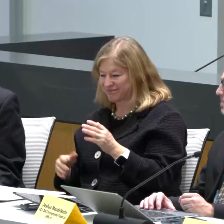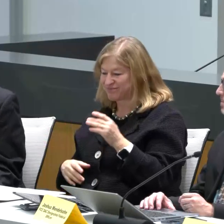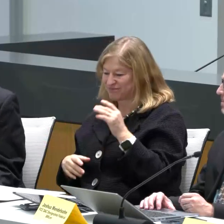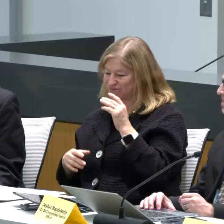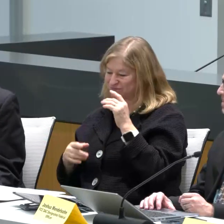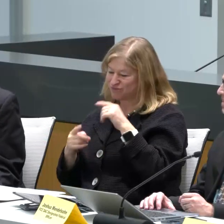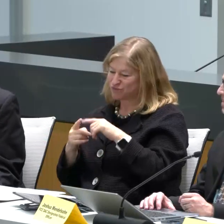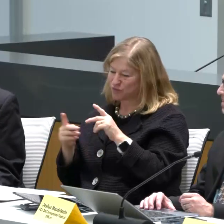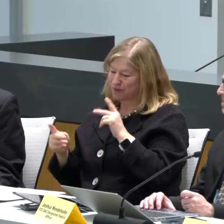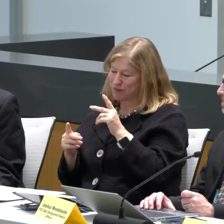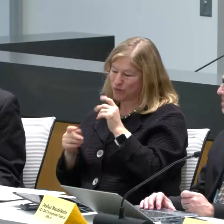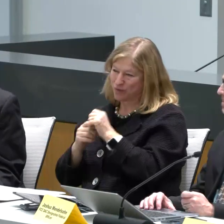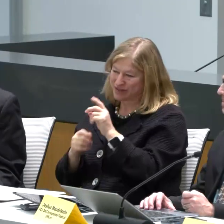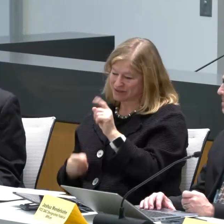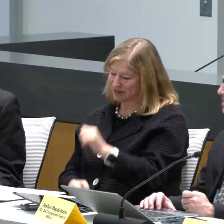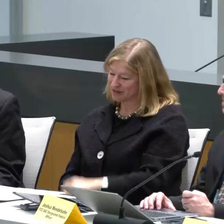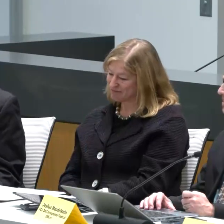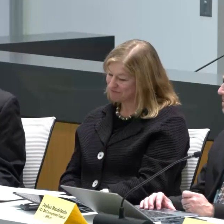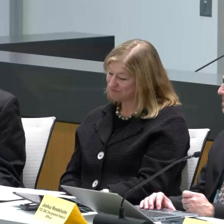methods are